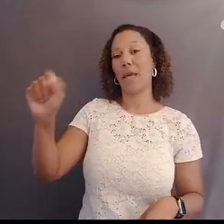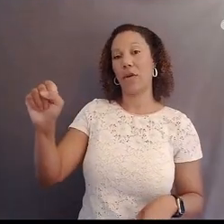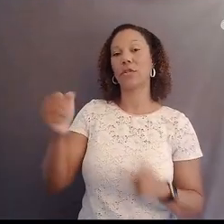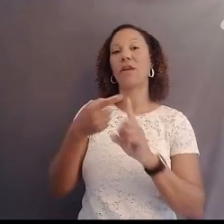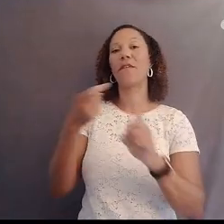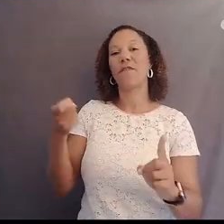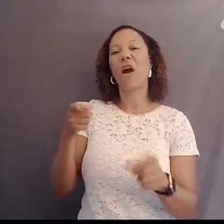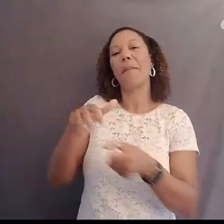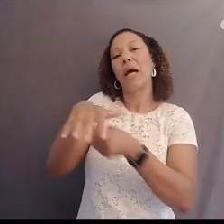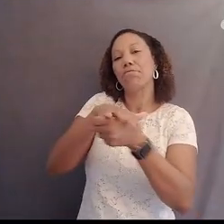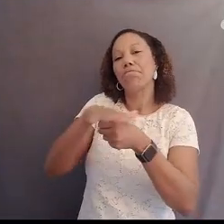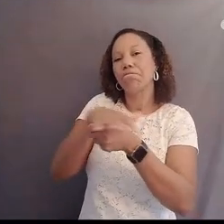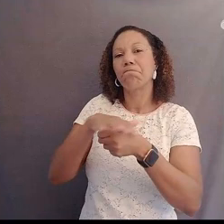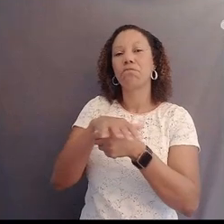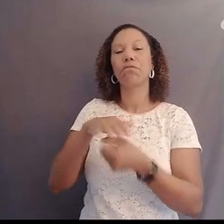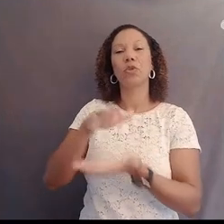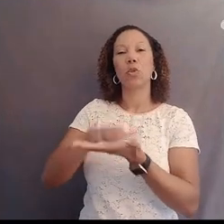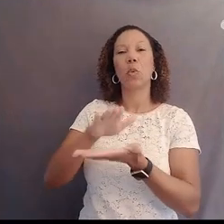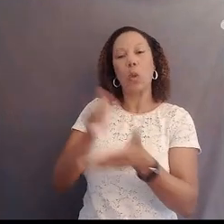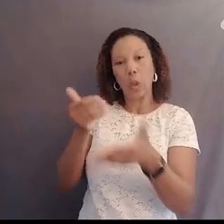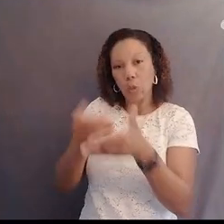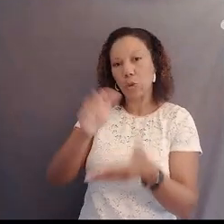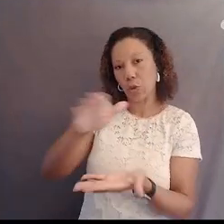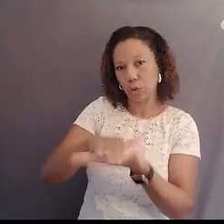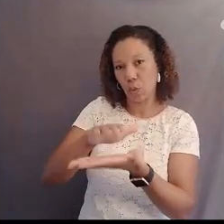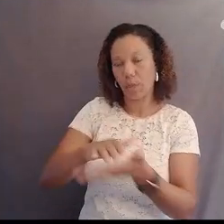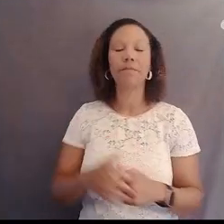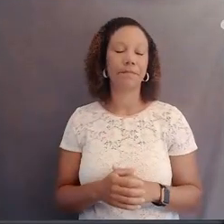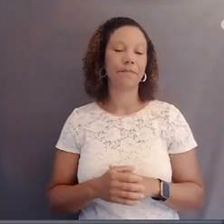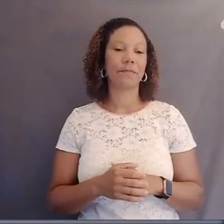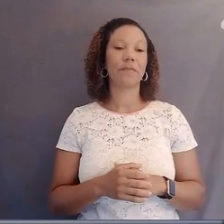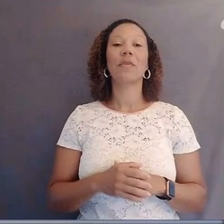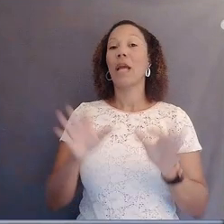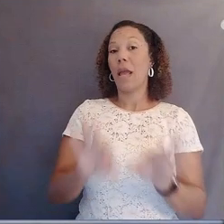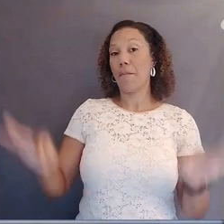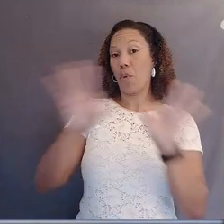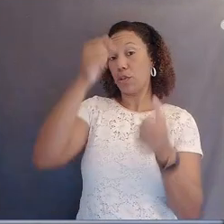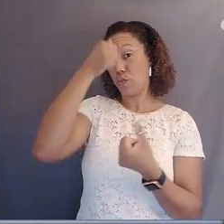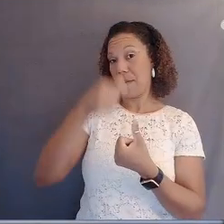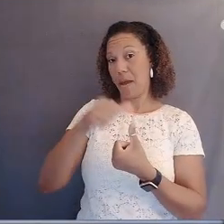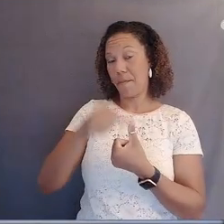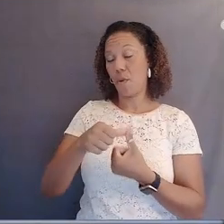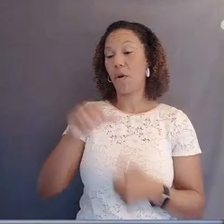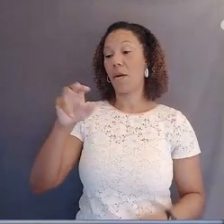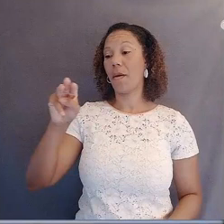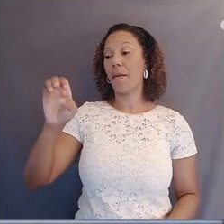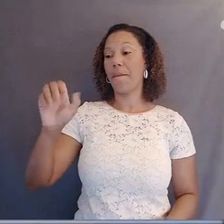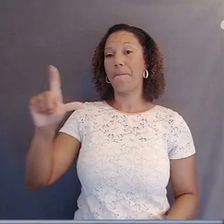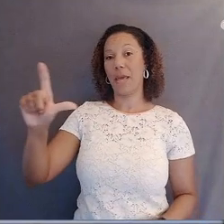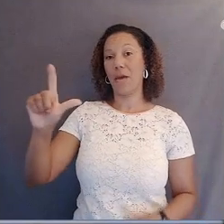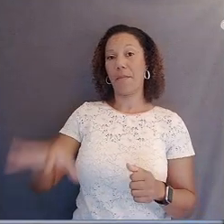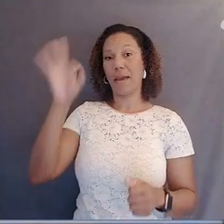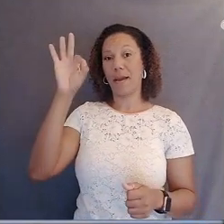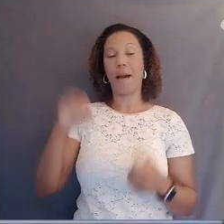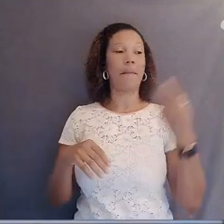school within the same region. So here are some important things to remember. Meal pickup is available Mondays